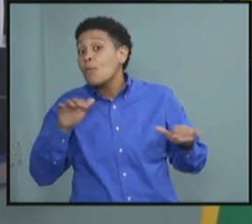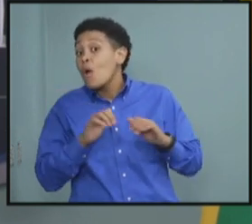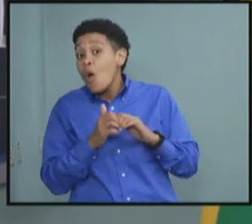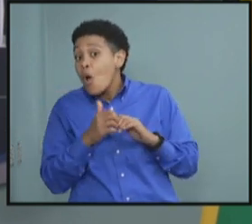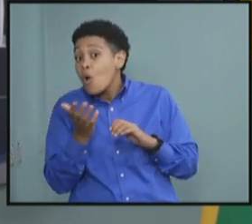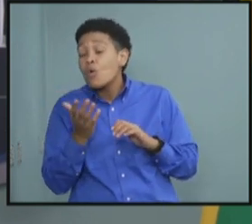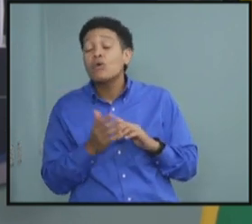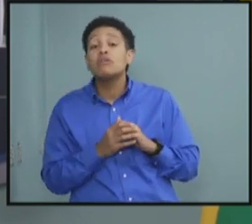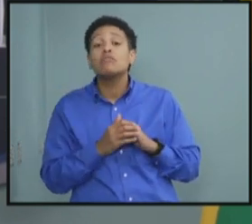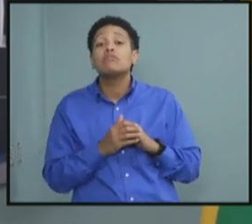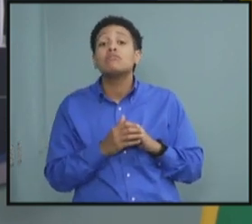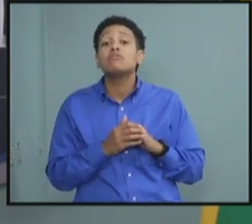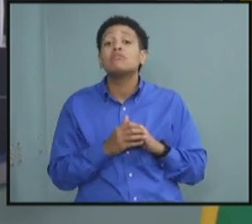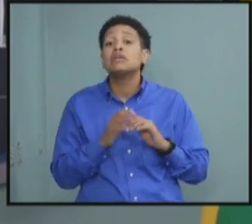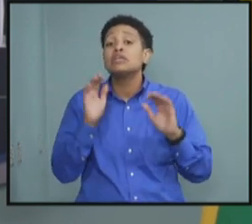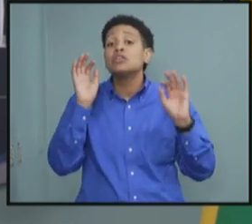by